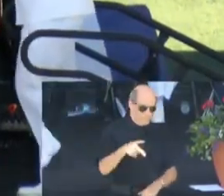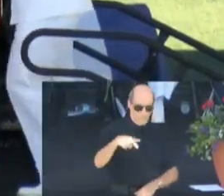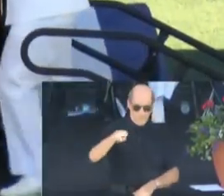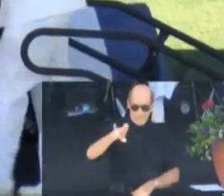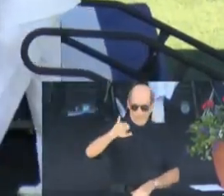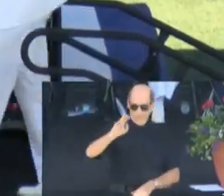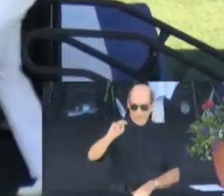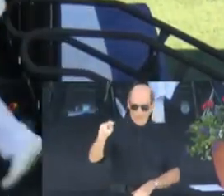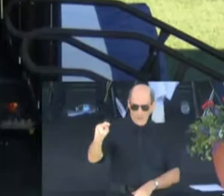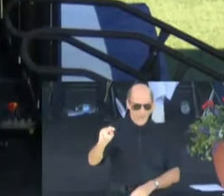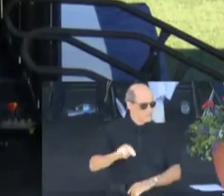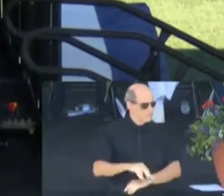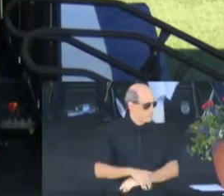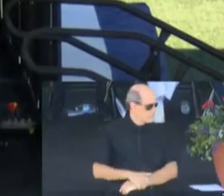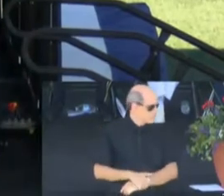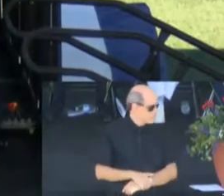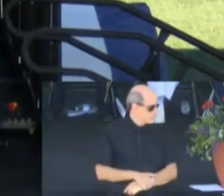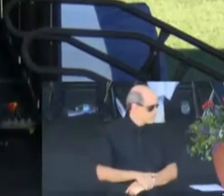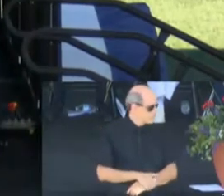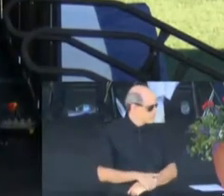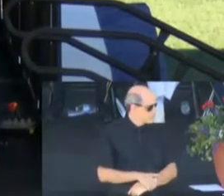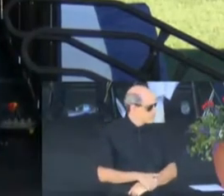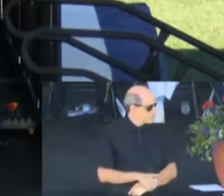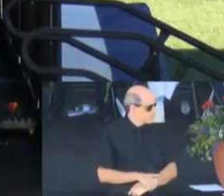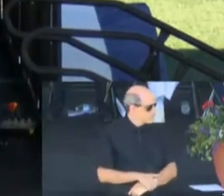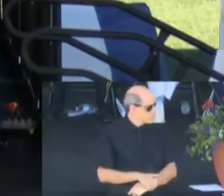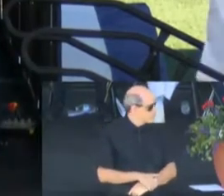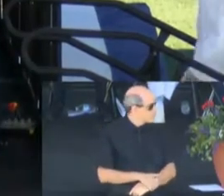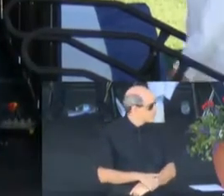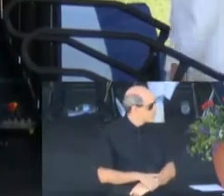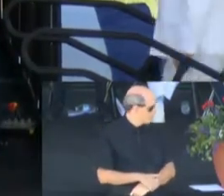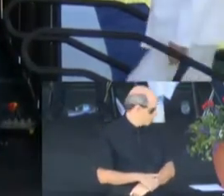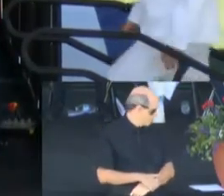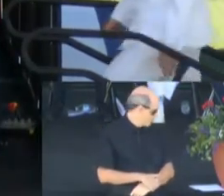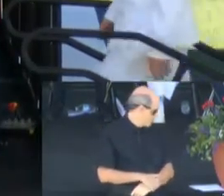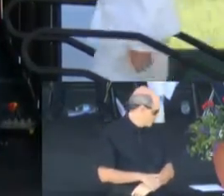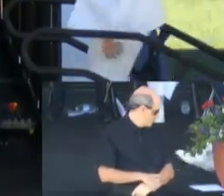Quinn Michael McEwen Berglund.